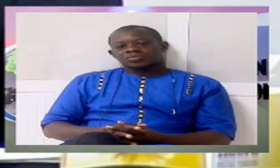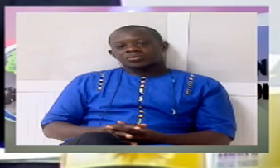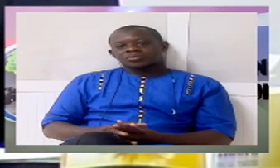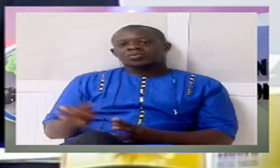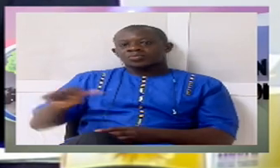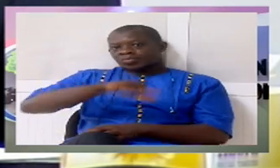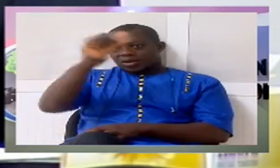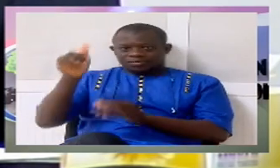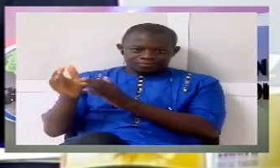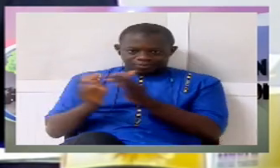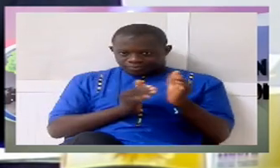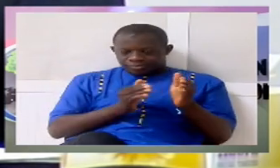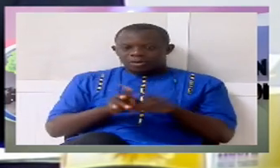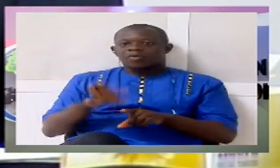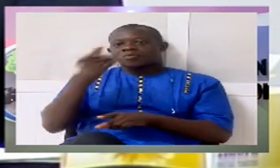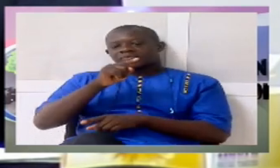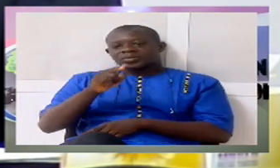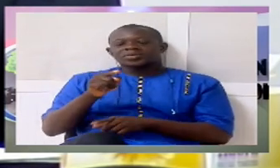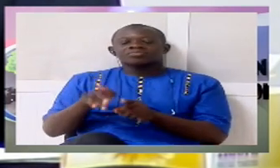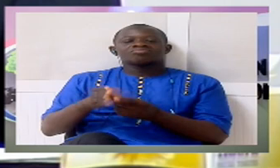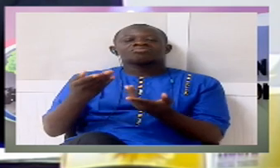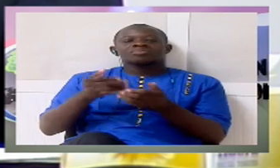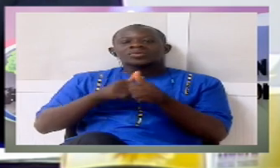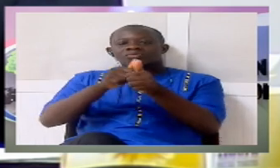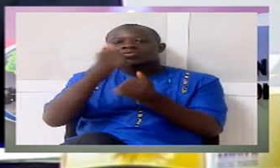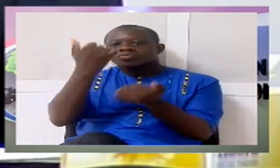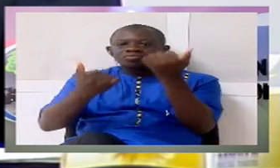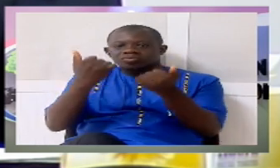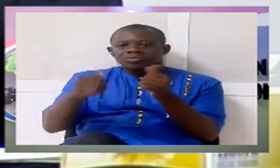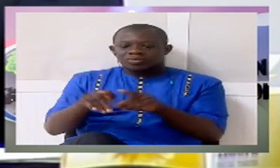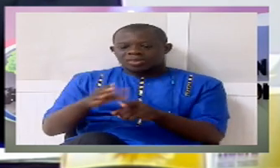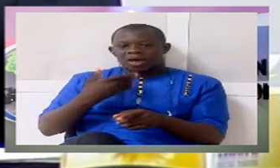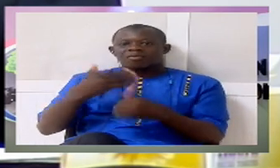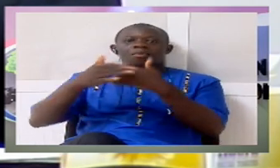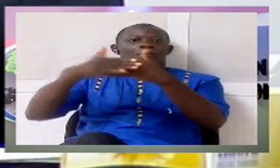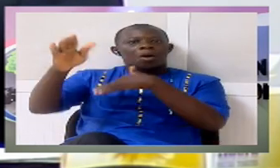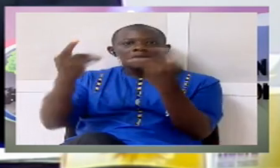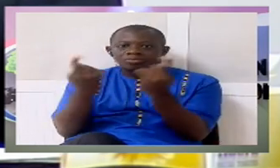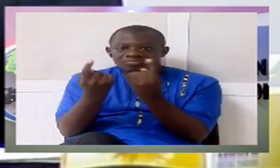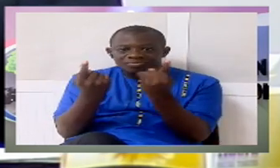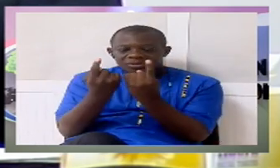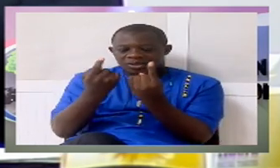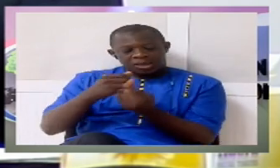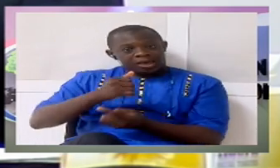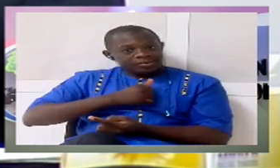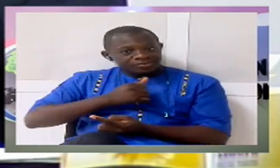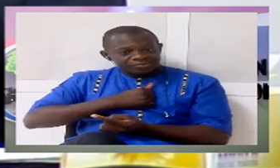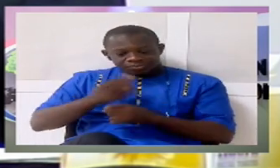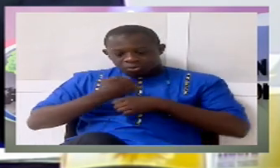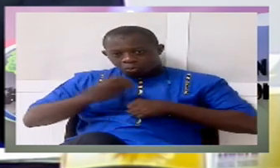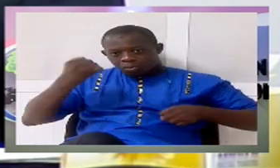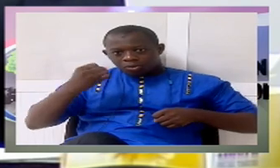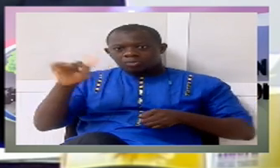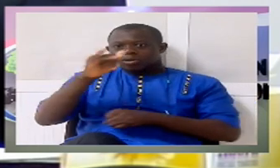apart from the fact that the convoy was equipped with fearful weapons, and that